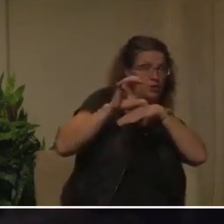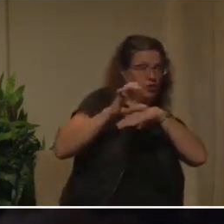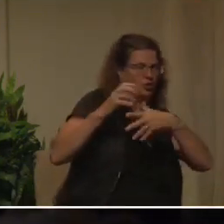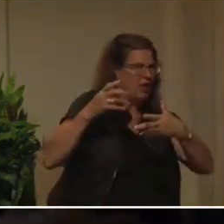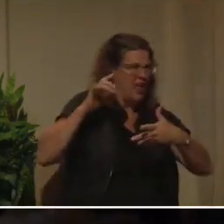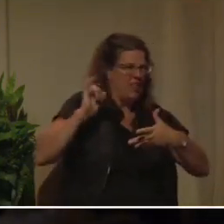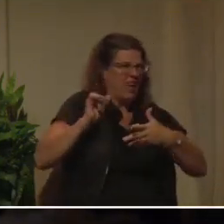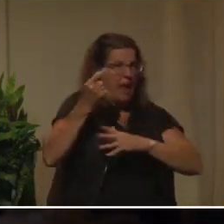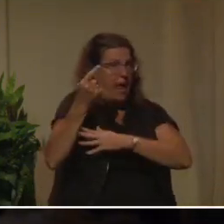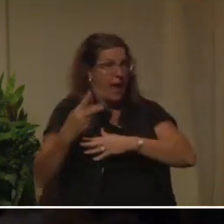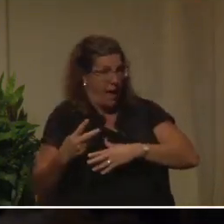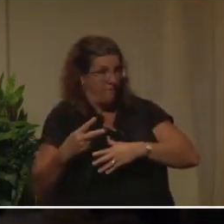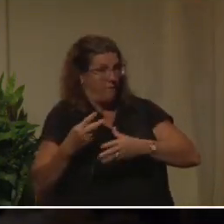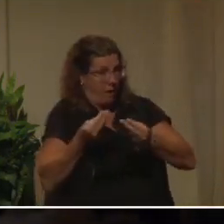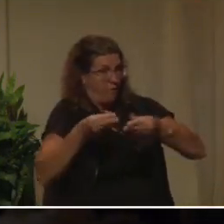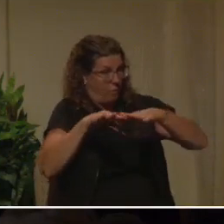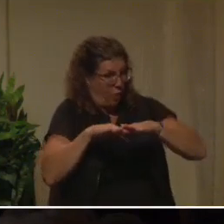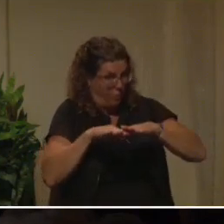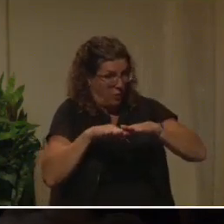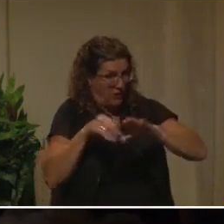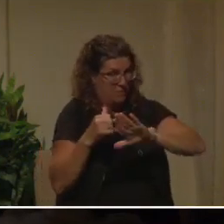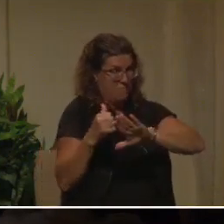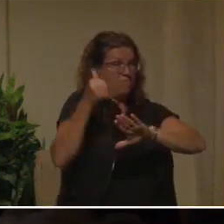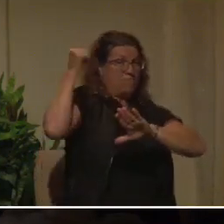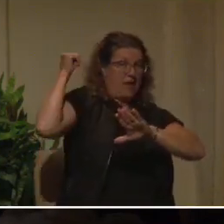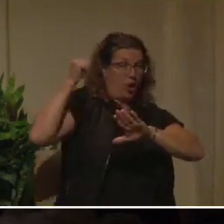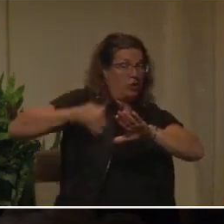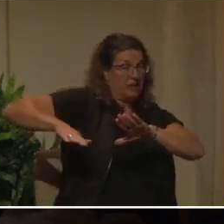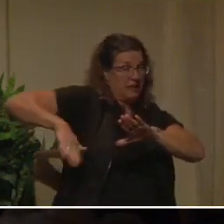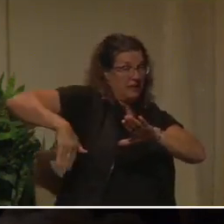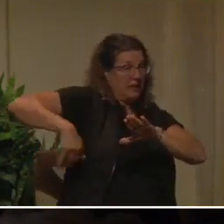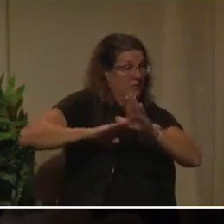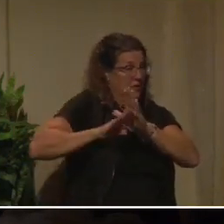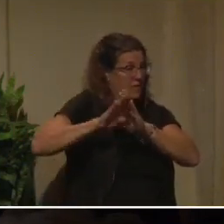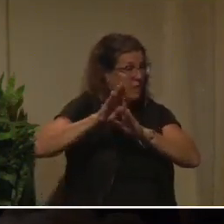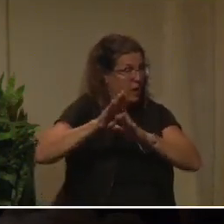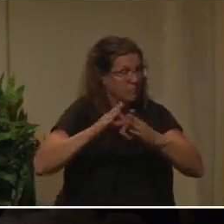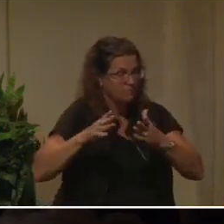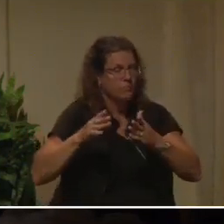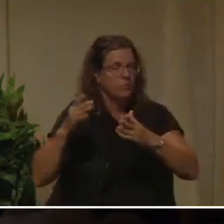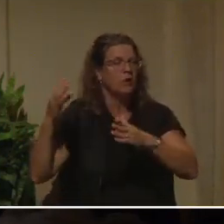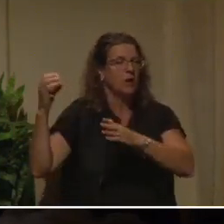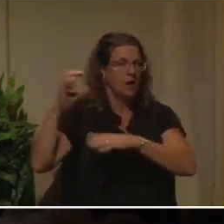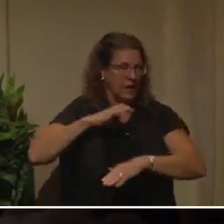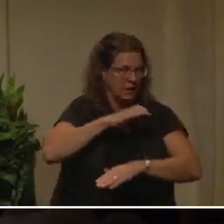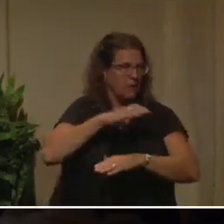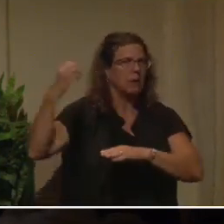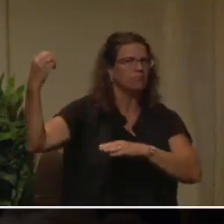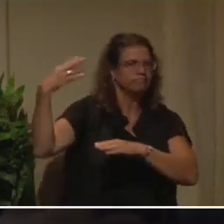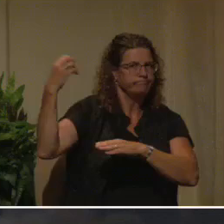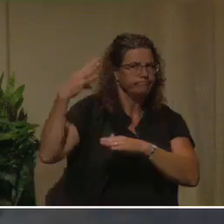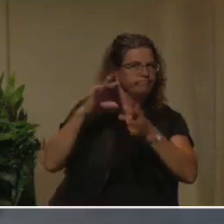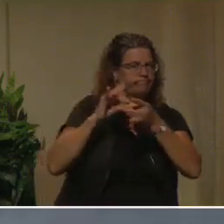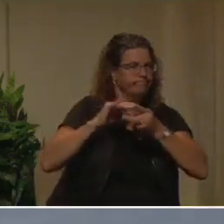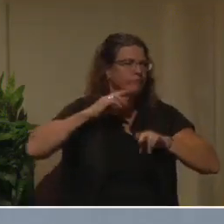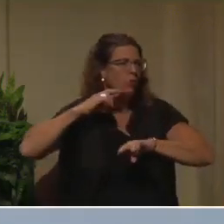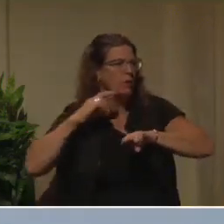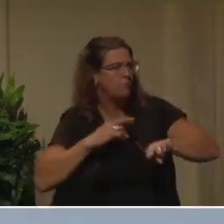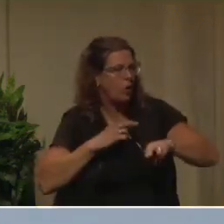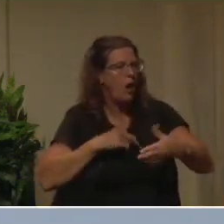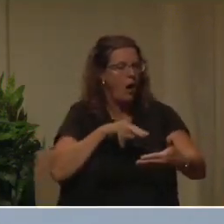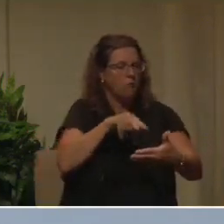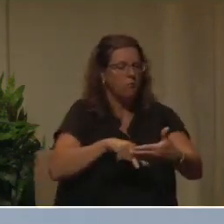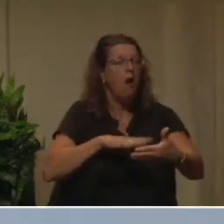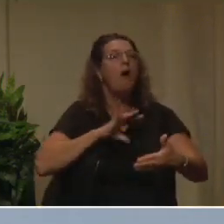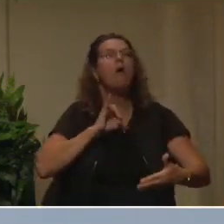this property to be a blessing to our community. And we just thank you for the way you've been helping